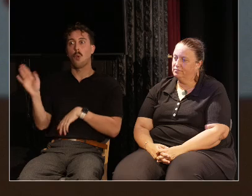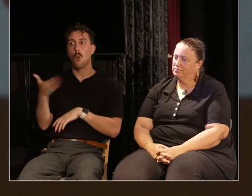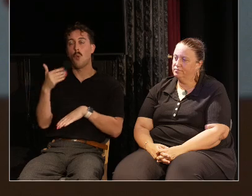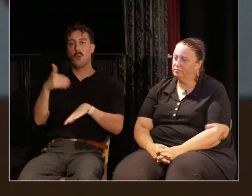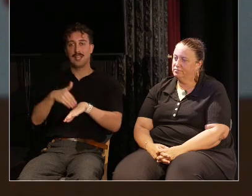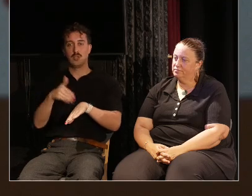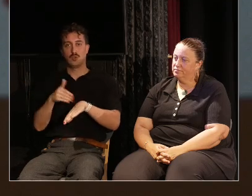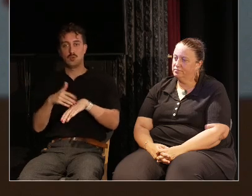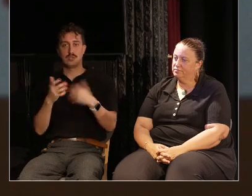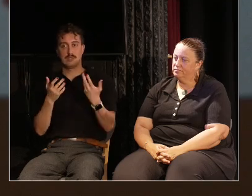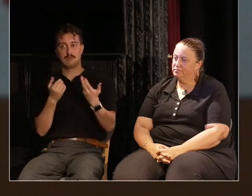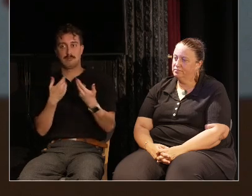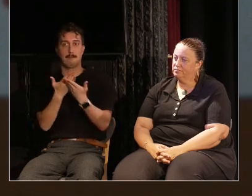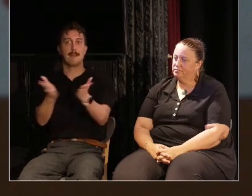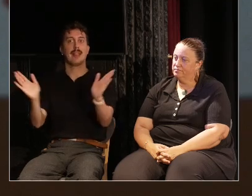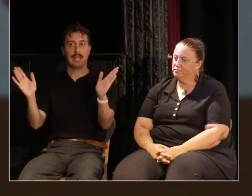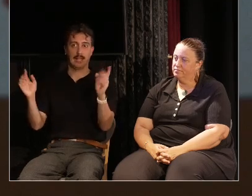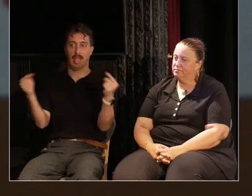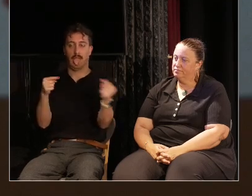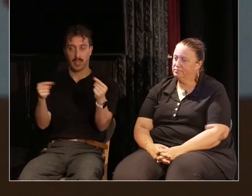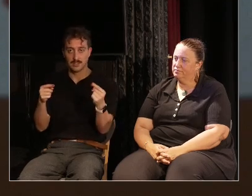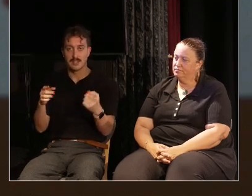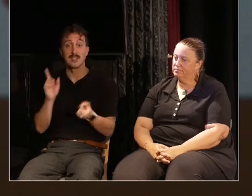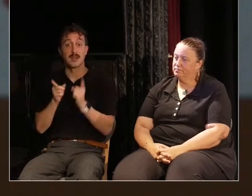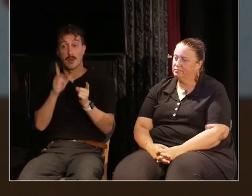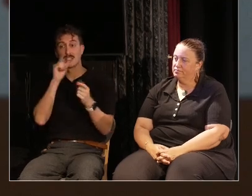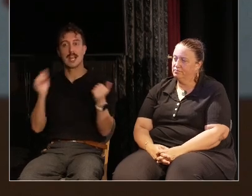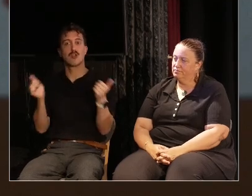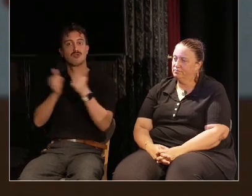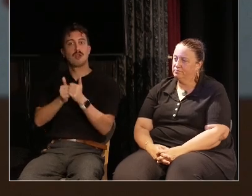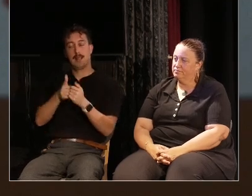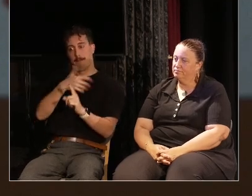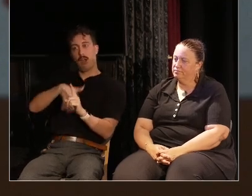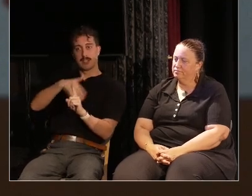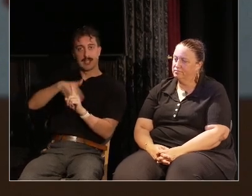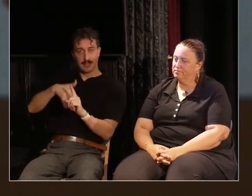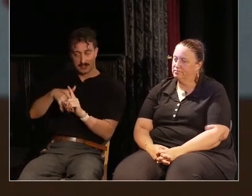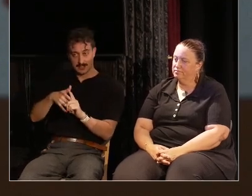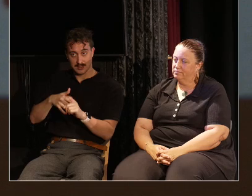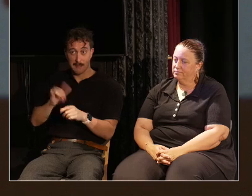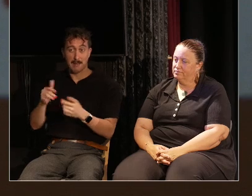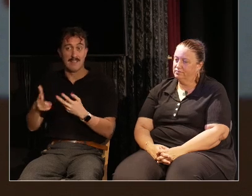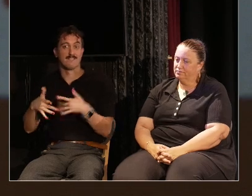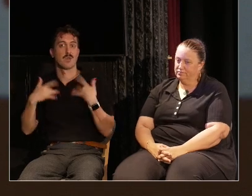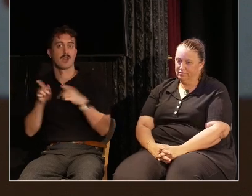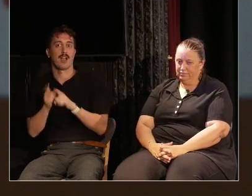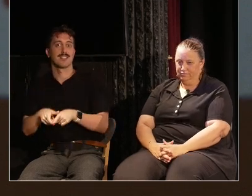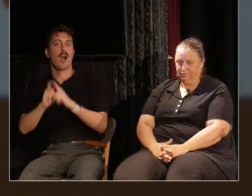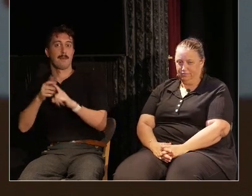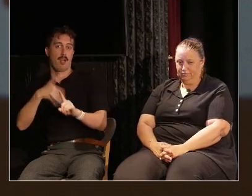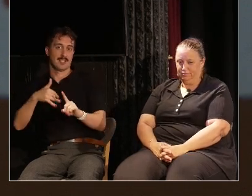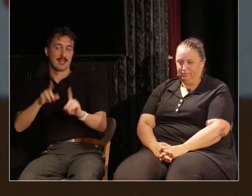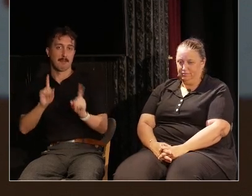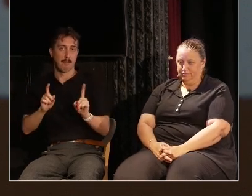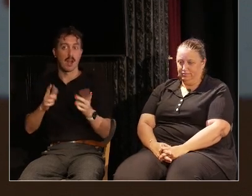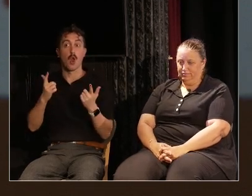actually try and agree on things that seem very difficult behind the scenes. And certainly that was the case with a lot of the difficult issues to do with